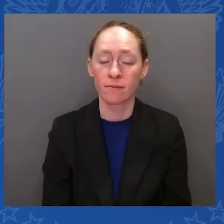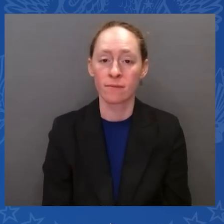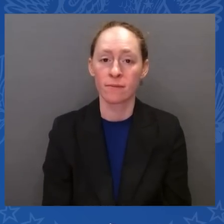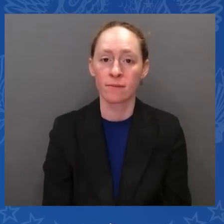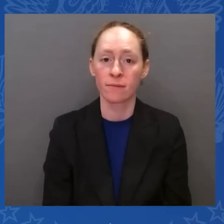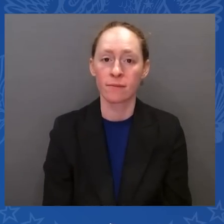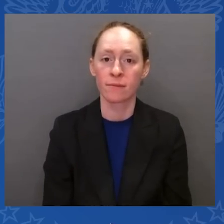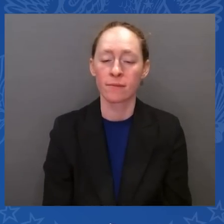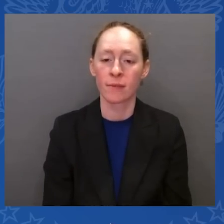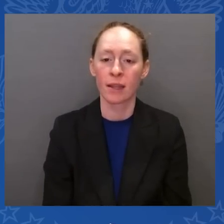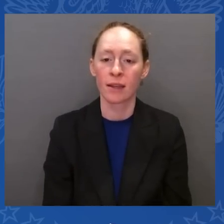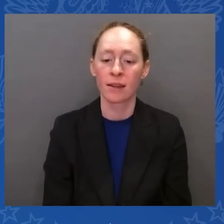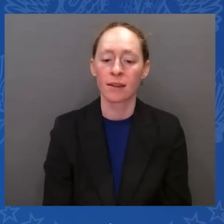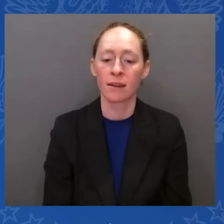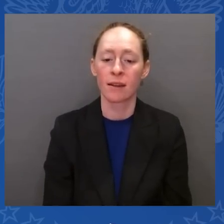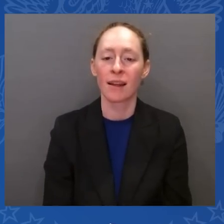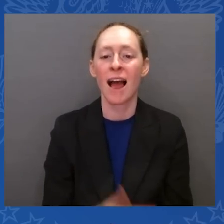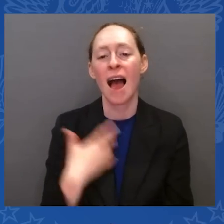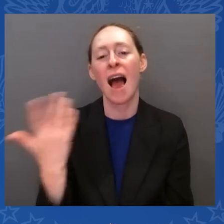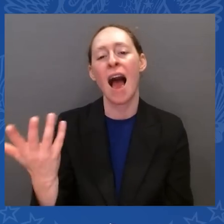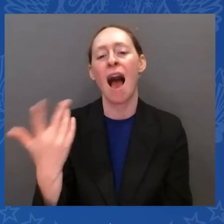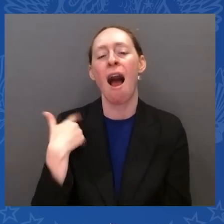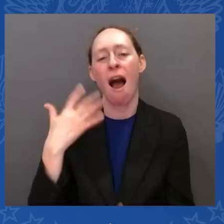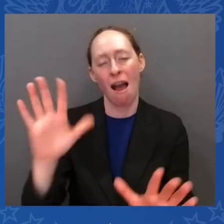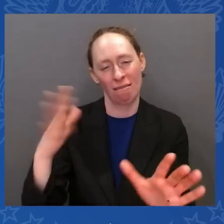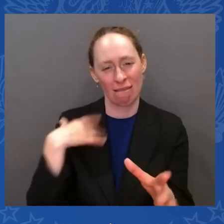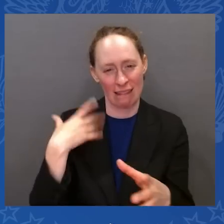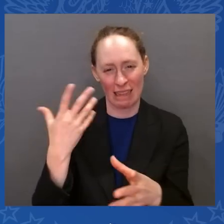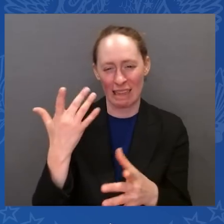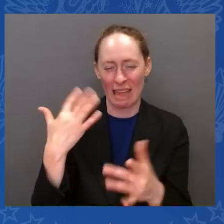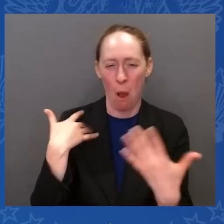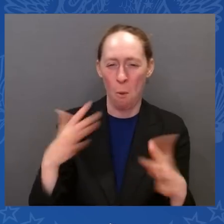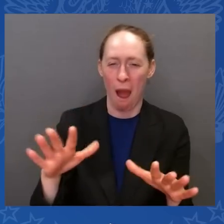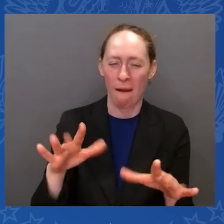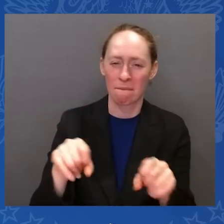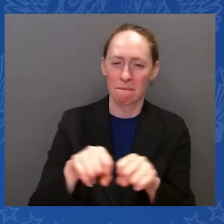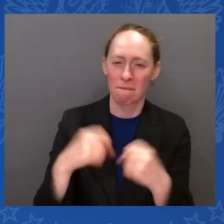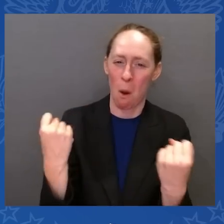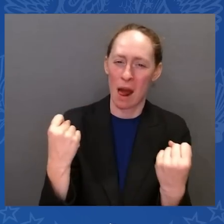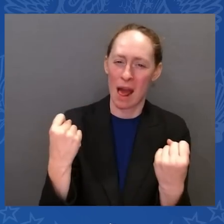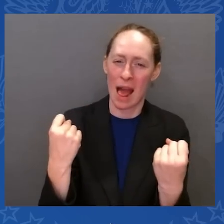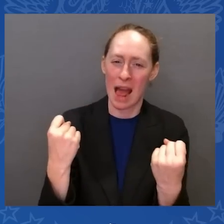debt ceiling with cuts? Did he send that message to you?